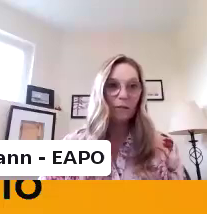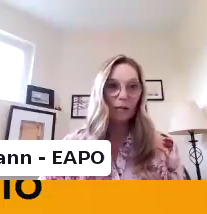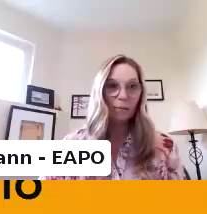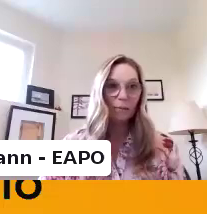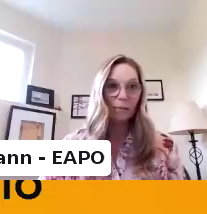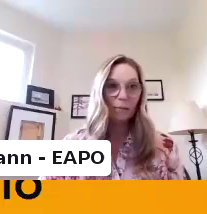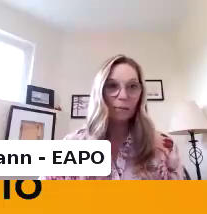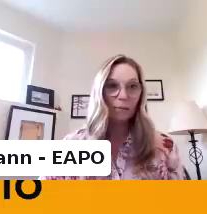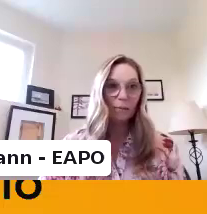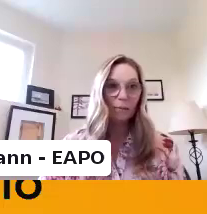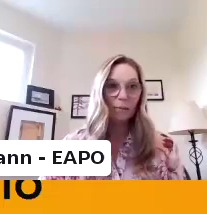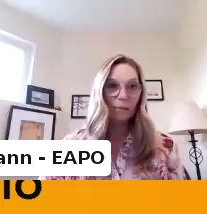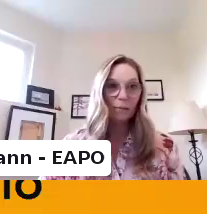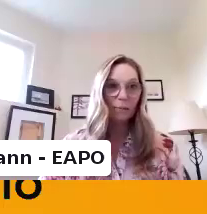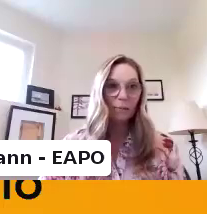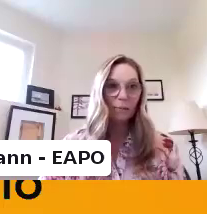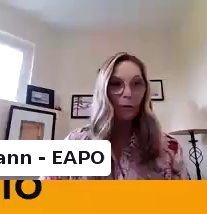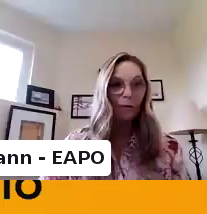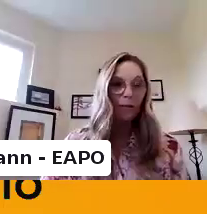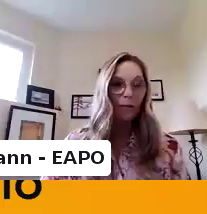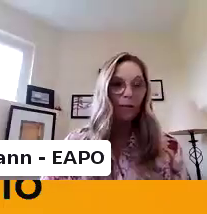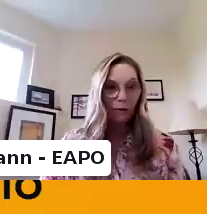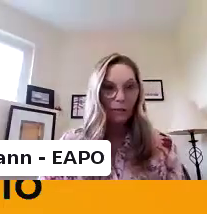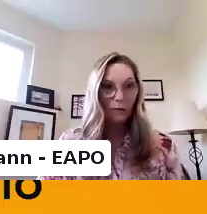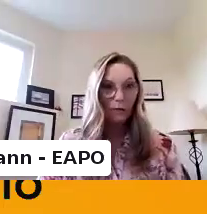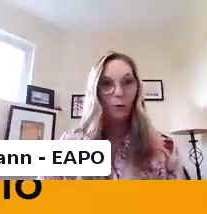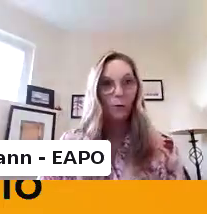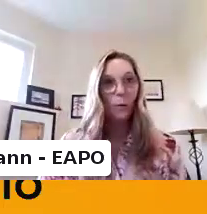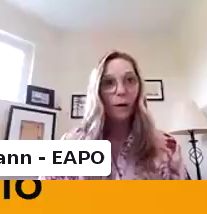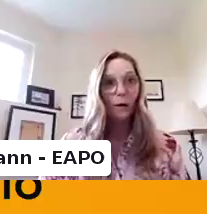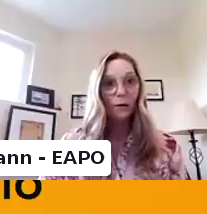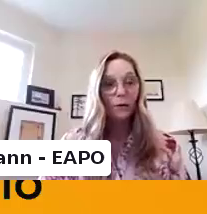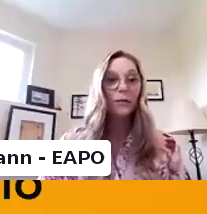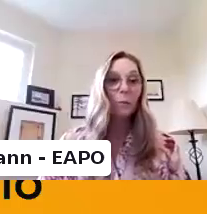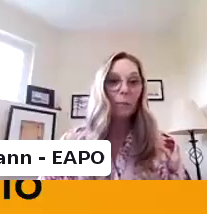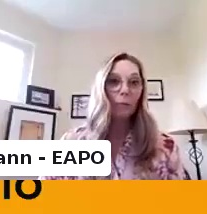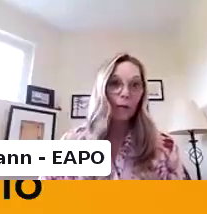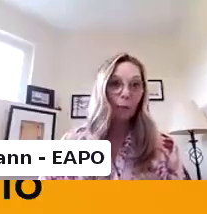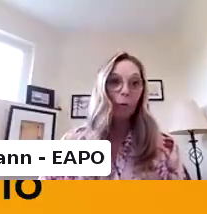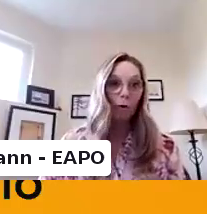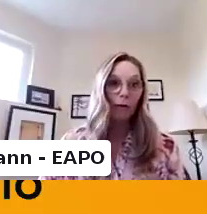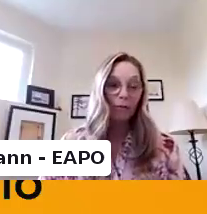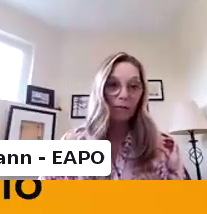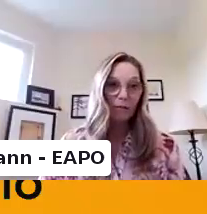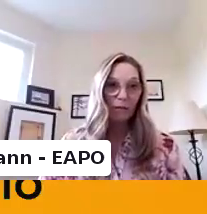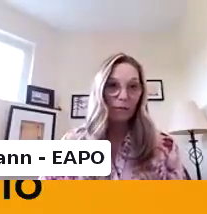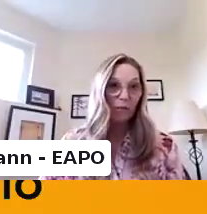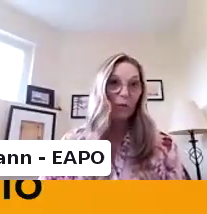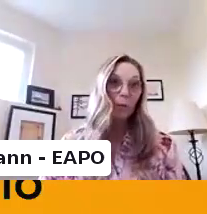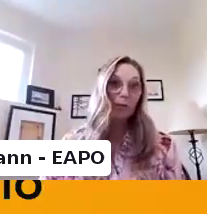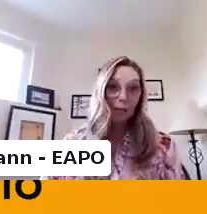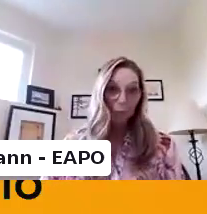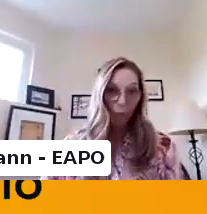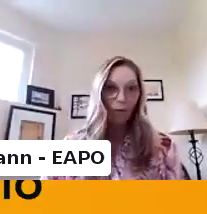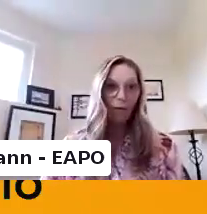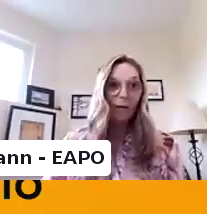and scams. We did an interview with the Canadian Anti-Fraud Centre, which is another place where people can report any of these